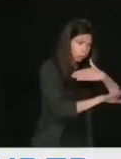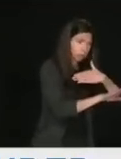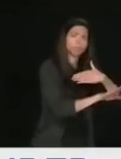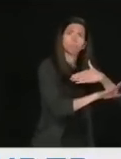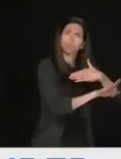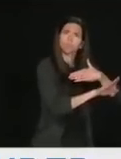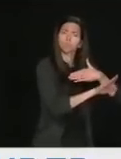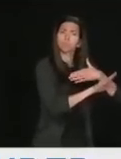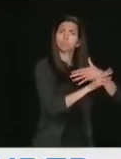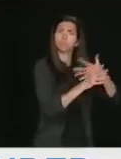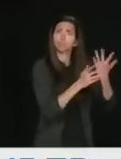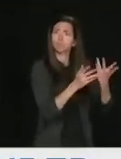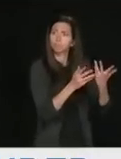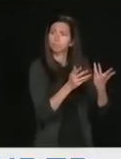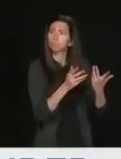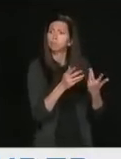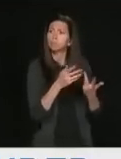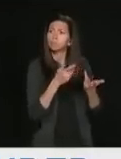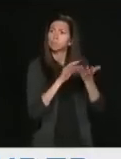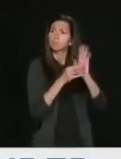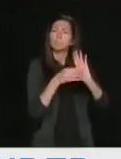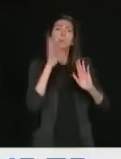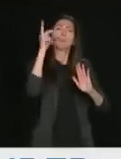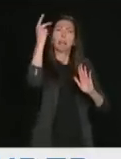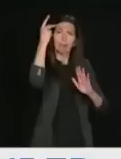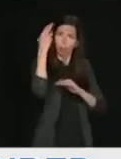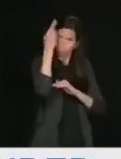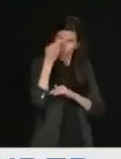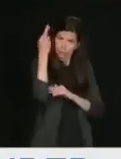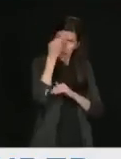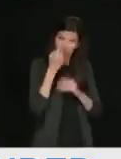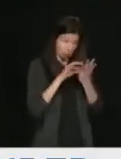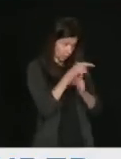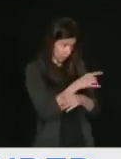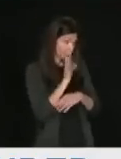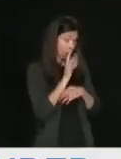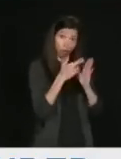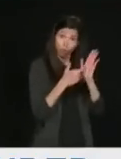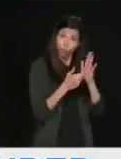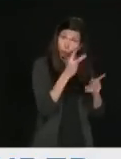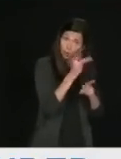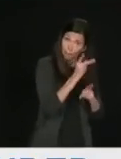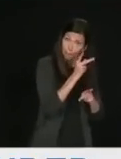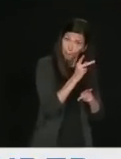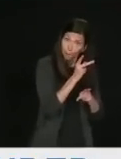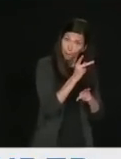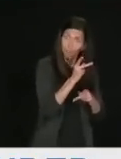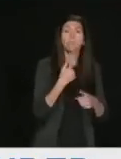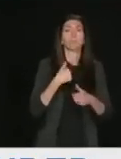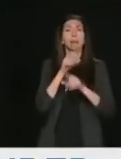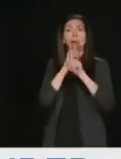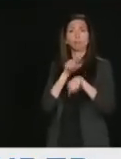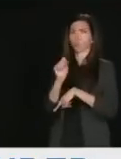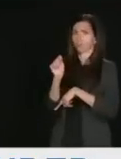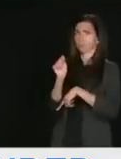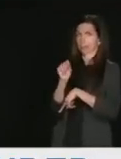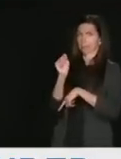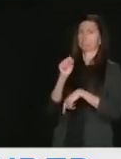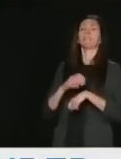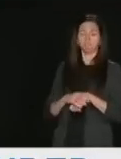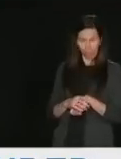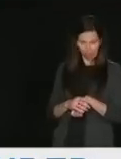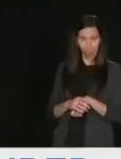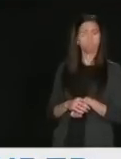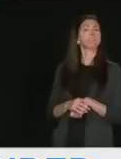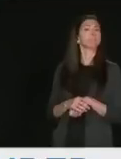you intend to ask for the perennity of this measure? Yes, we are staying with the same measures that were in place